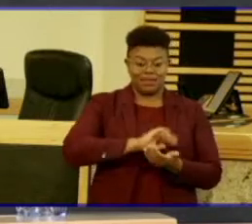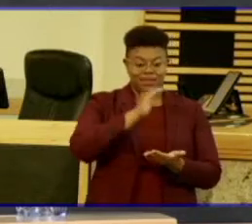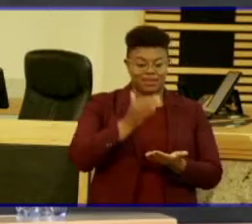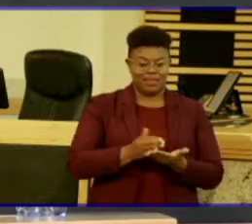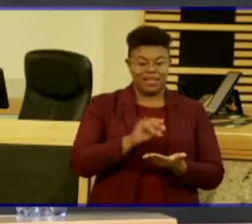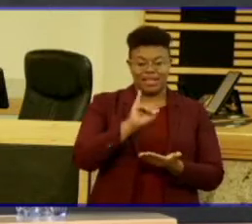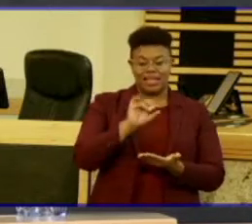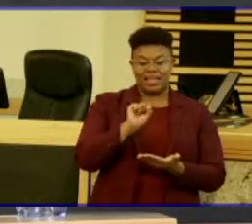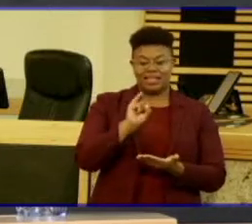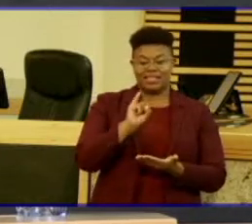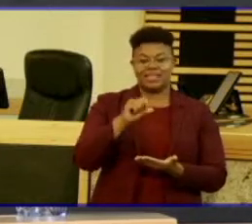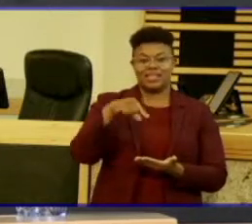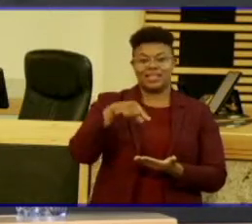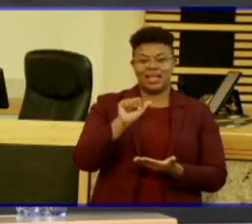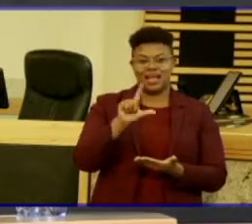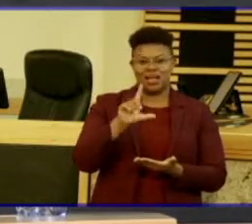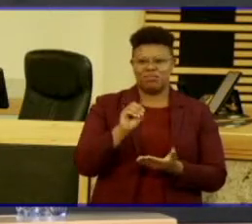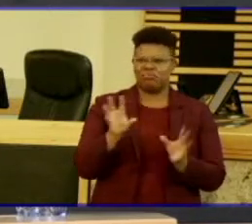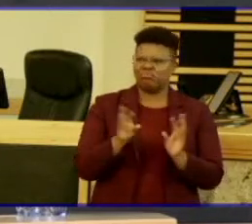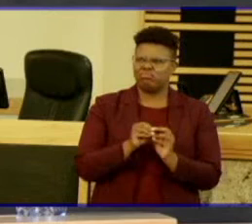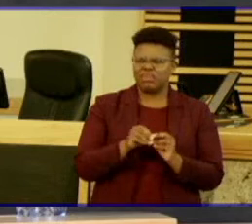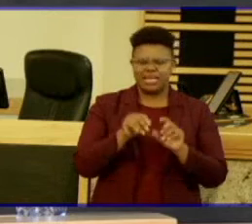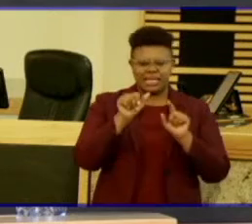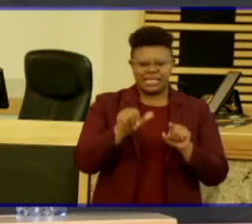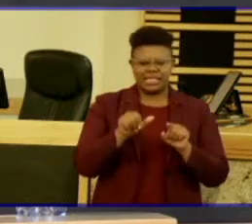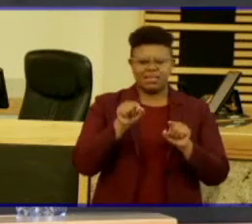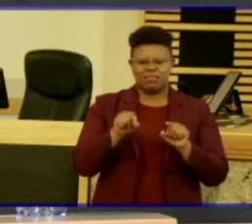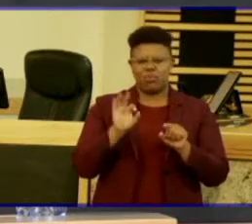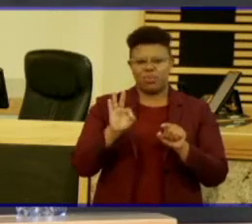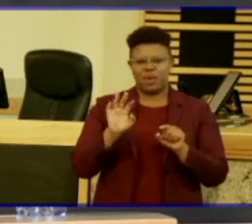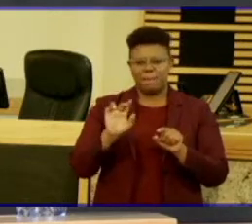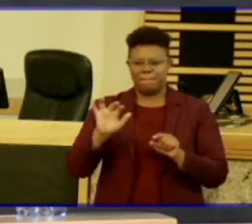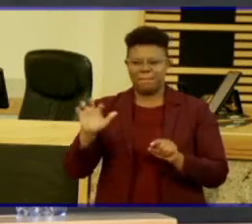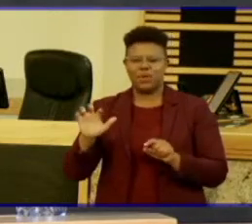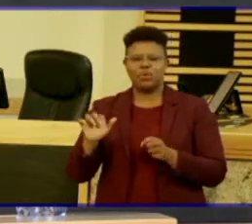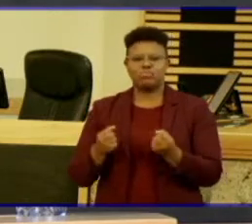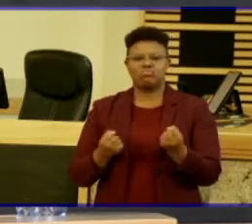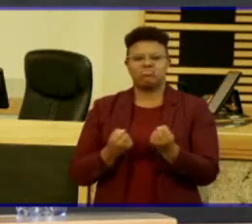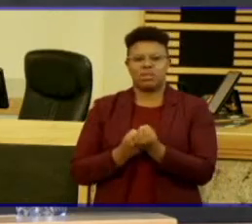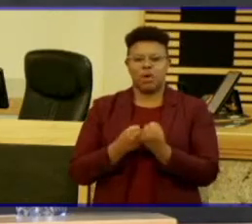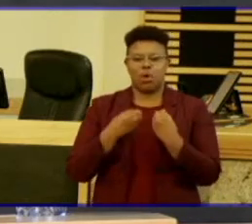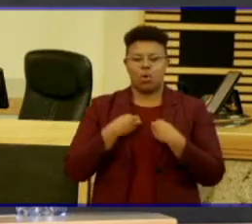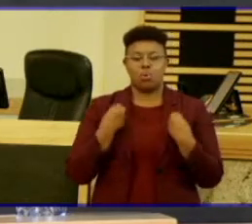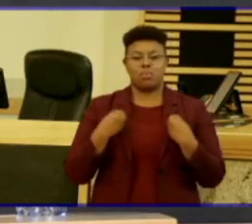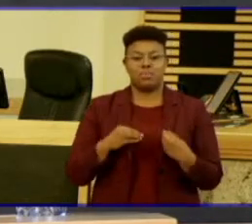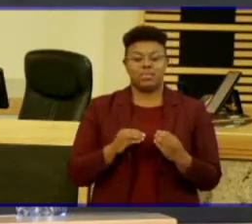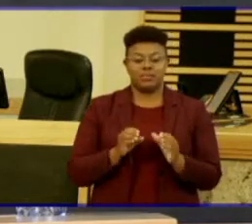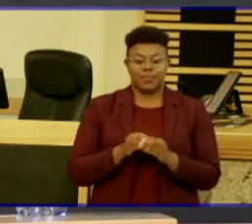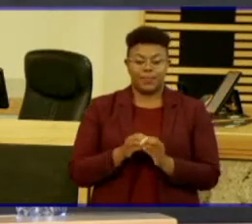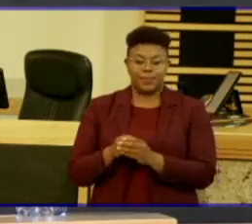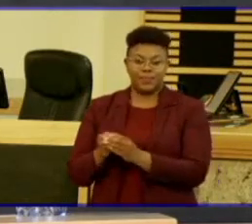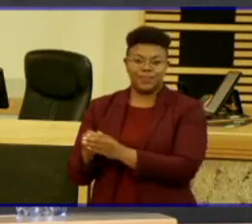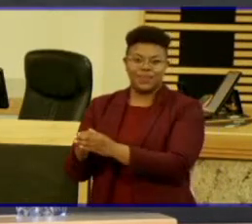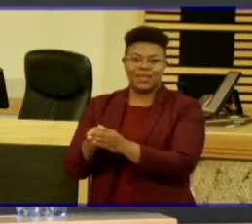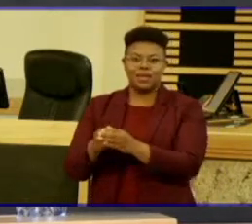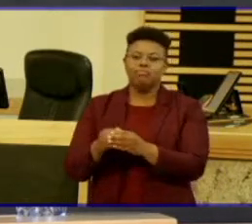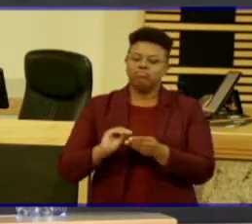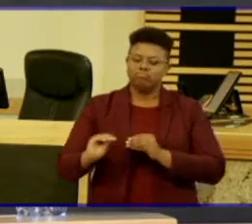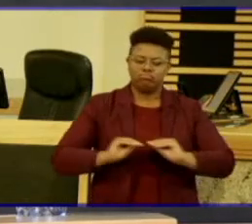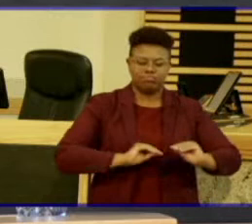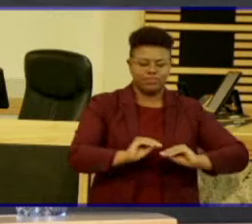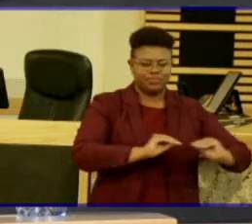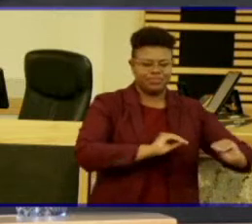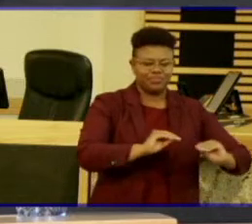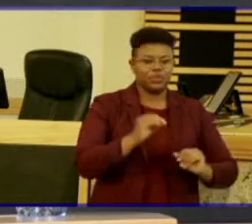well, dispersing about 16.3 million to support 21 businesses owned by young people across the province. We